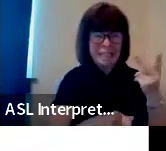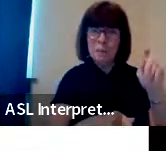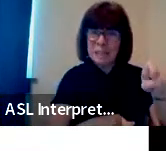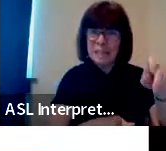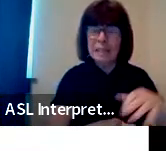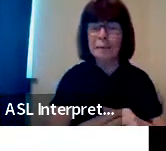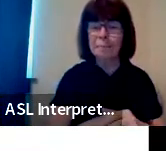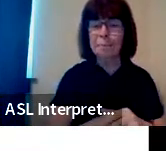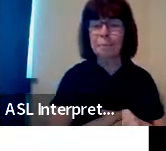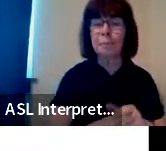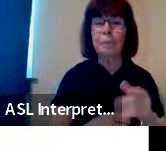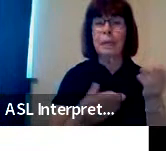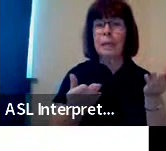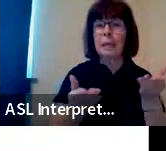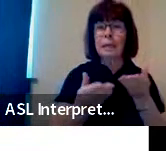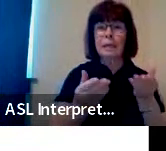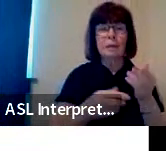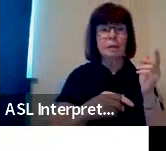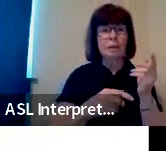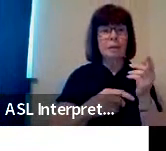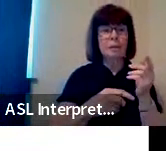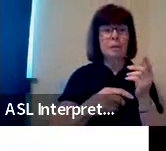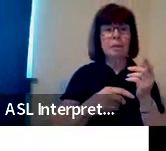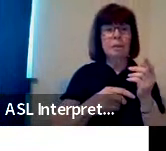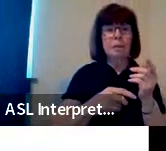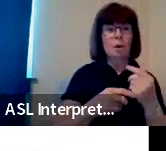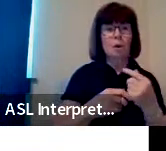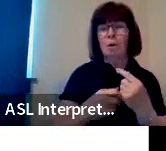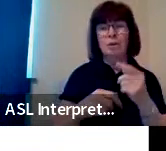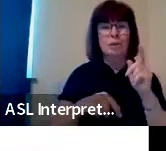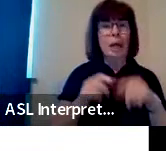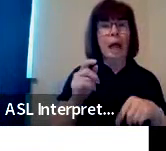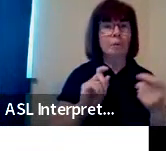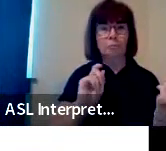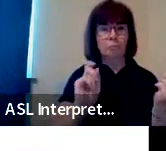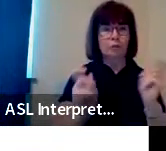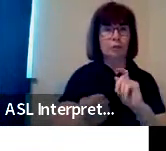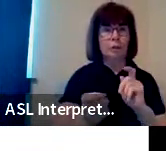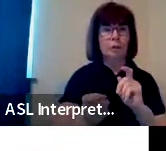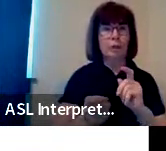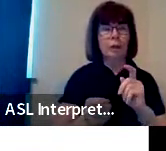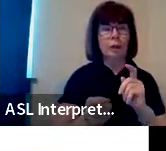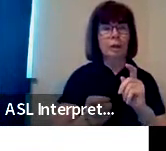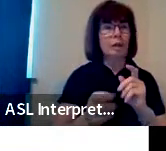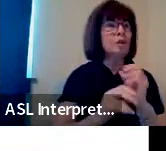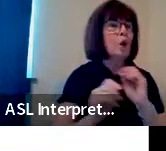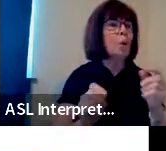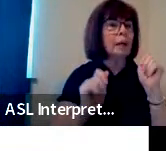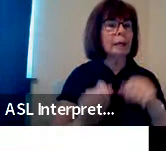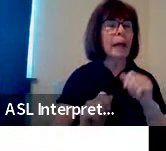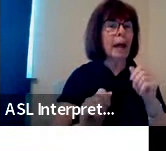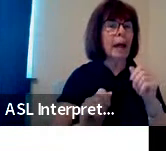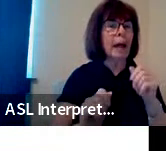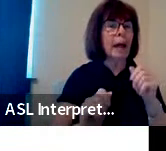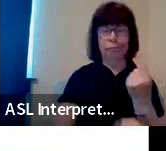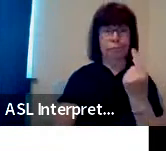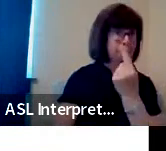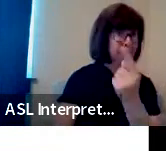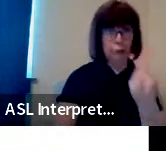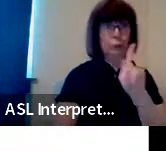here is that you can't turn around. No one of us probably can turn around without touching somebody right around us that has COVID right